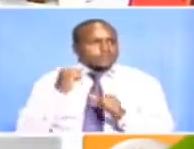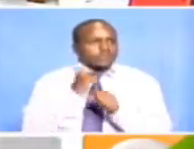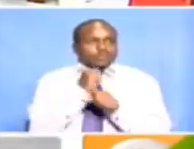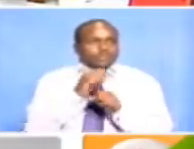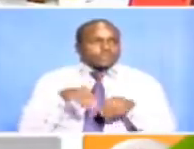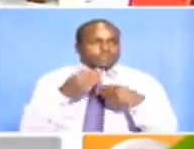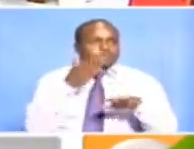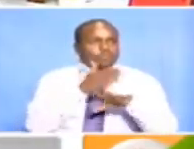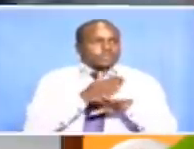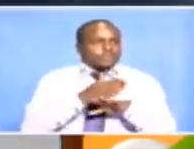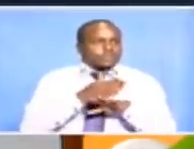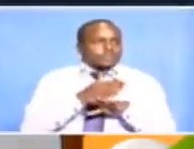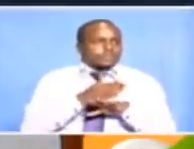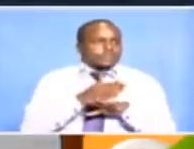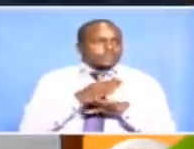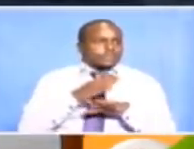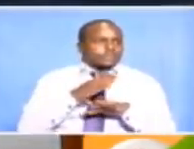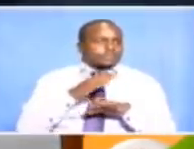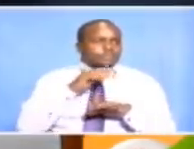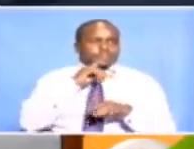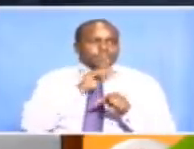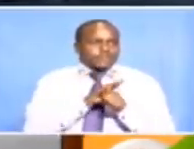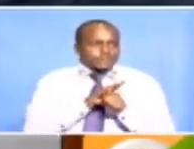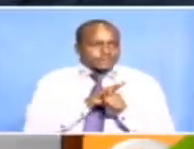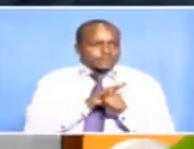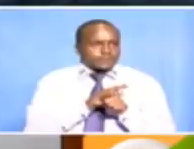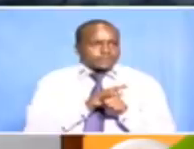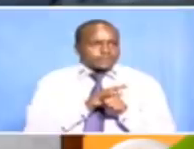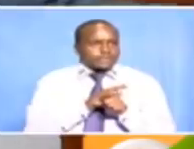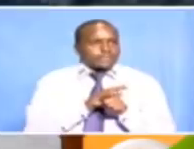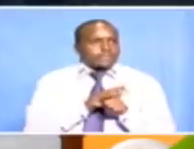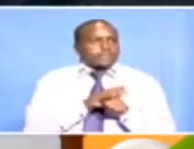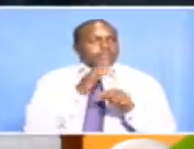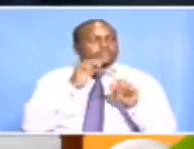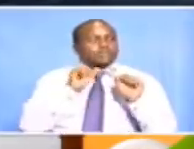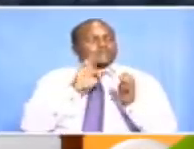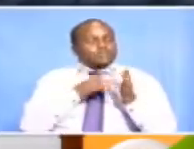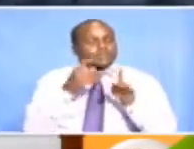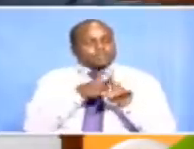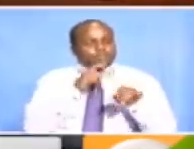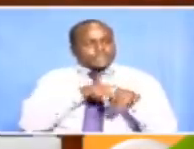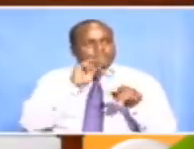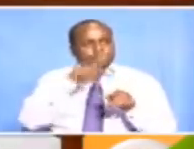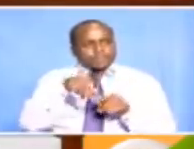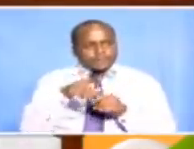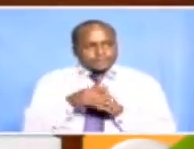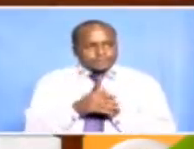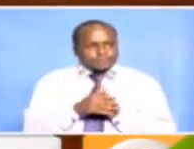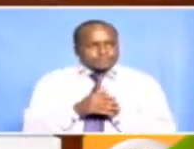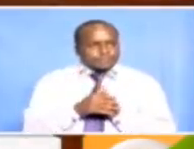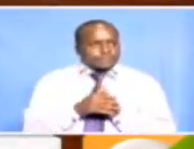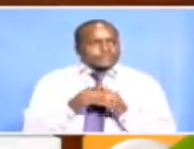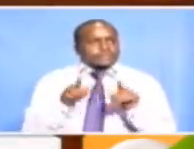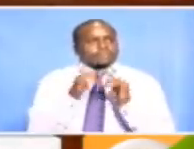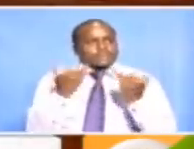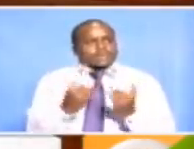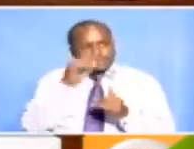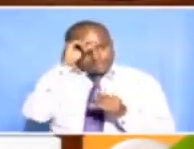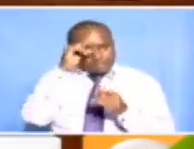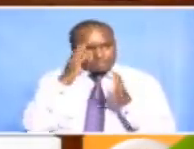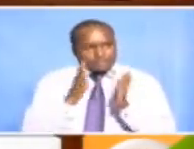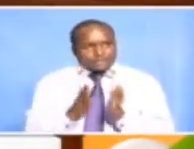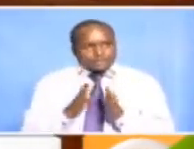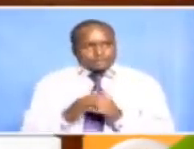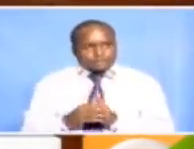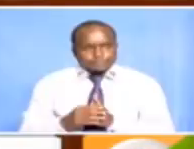in politics. Ninge fail kutoka MP. I've told you what I did when I was an MP. Yes, you did. What I did when I was the senator. Okay, here's the other... Even right now as the governor, I'm going mbele mbele. Here's